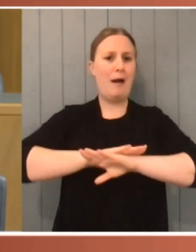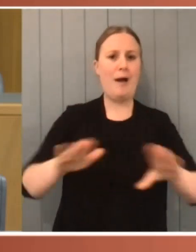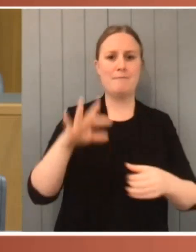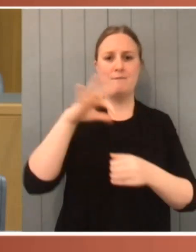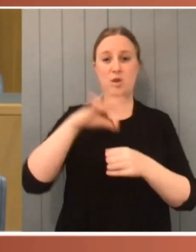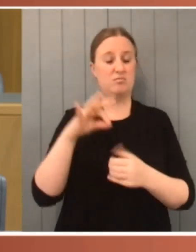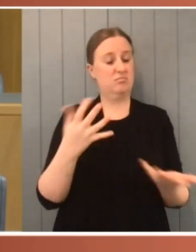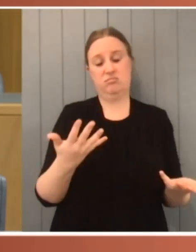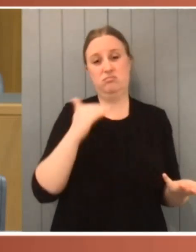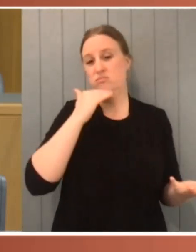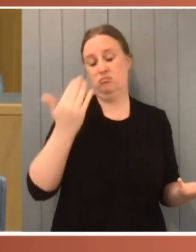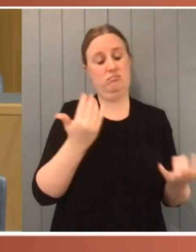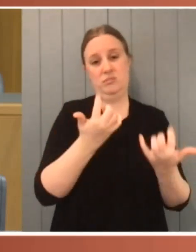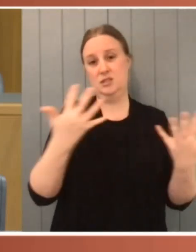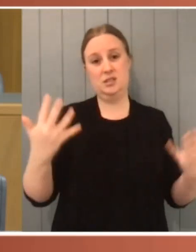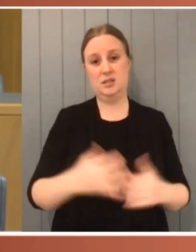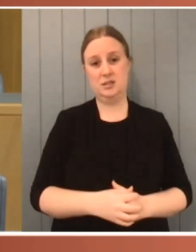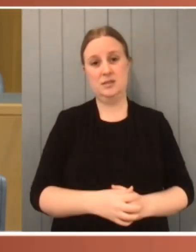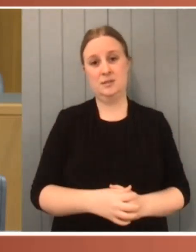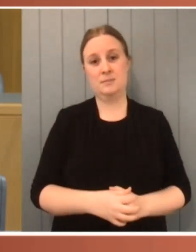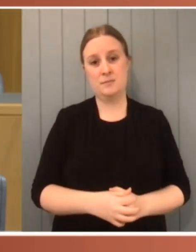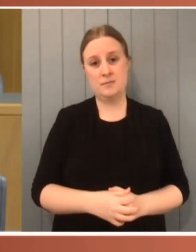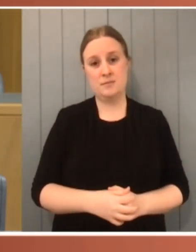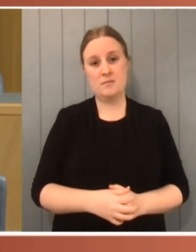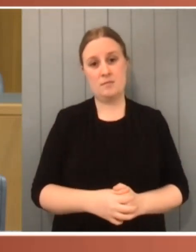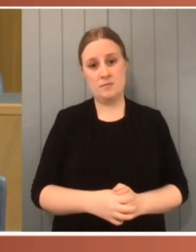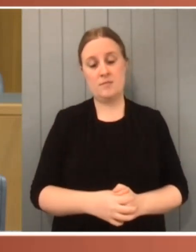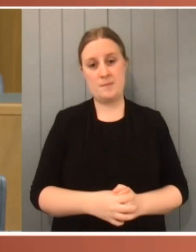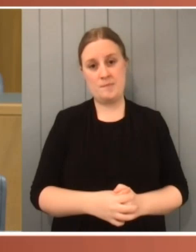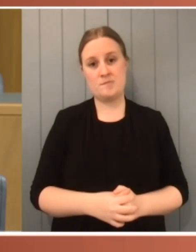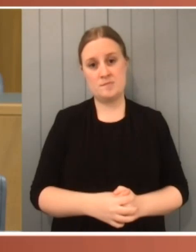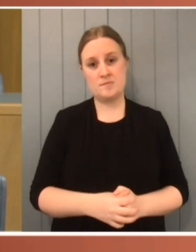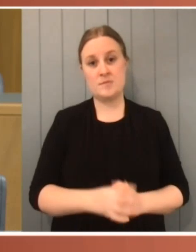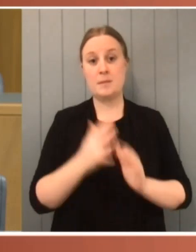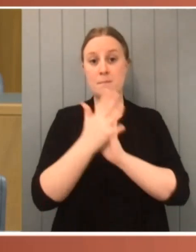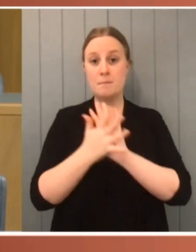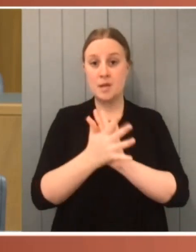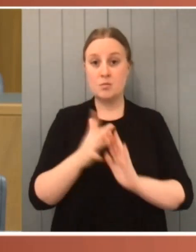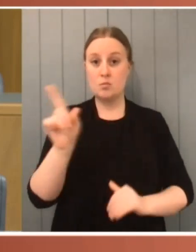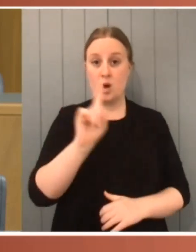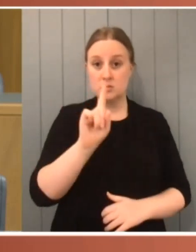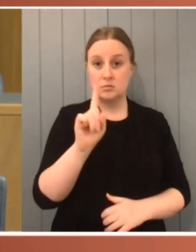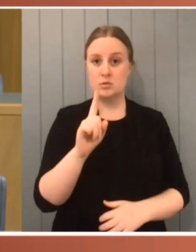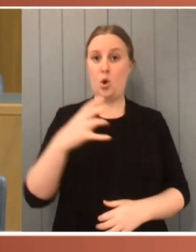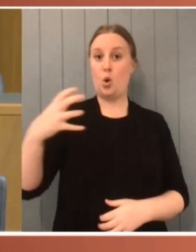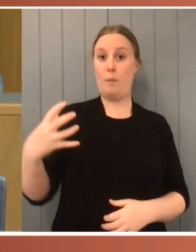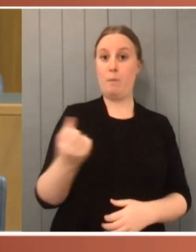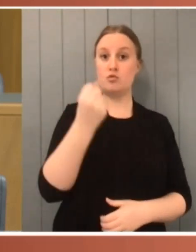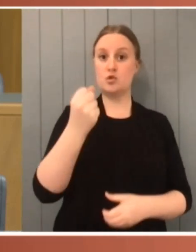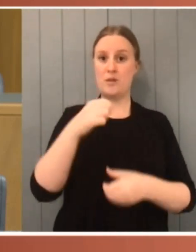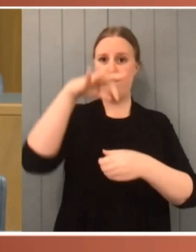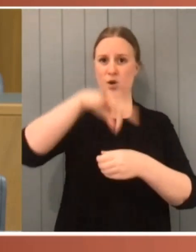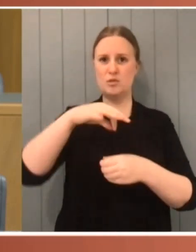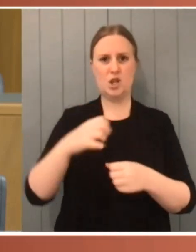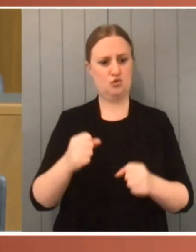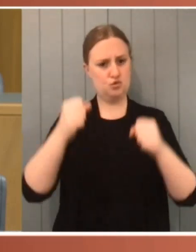All of this leads to the conclusion that compulsory voting is a highly resilient institution in Australia.